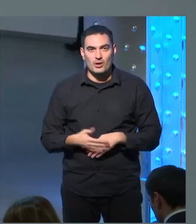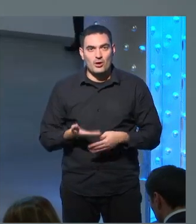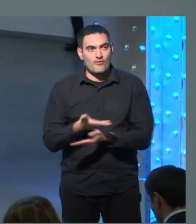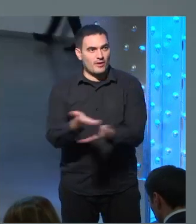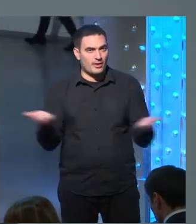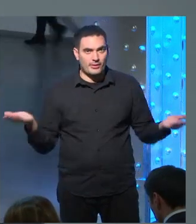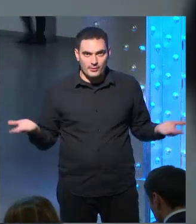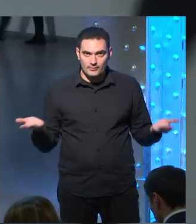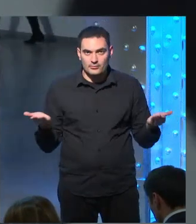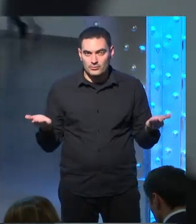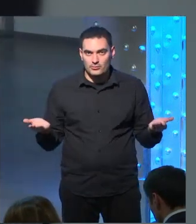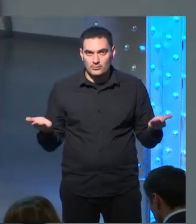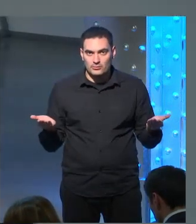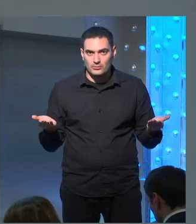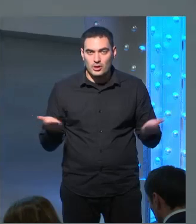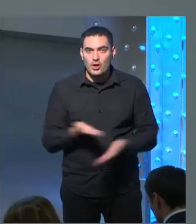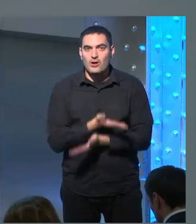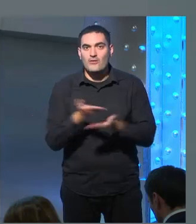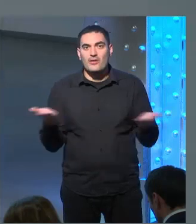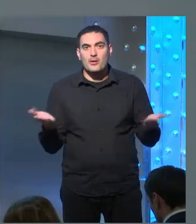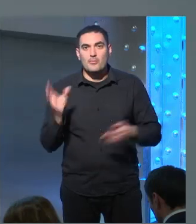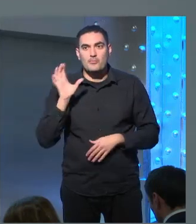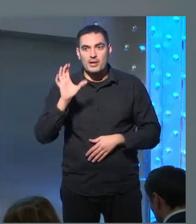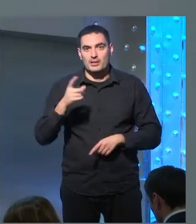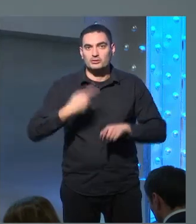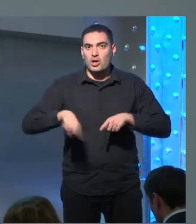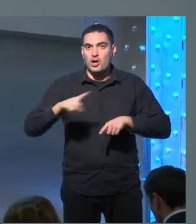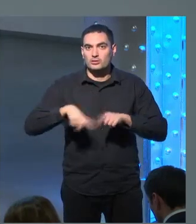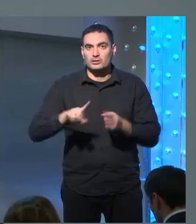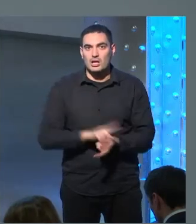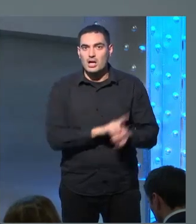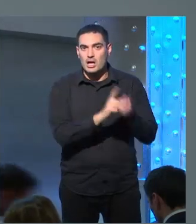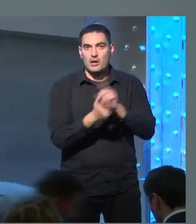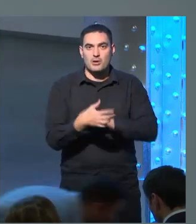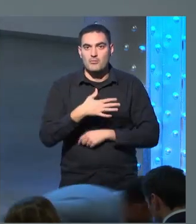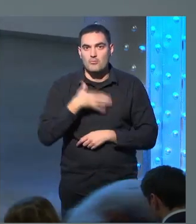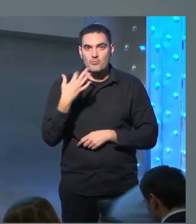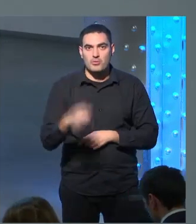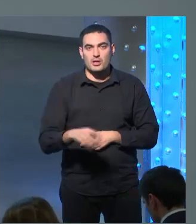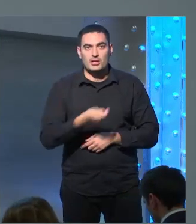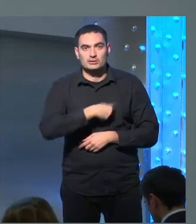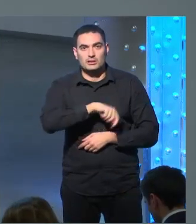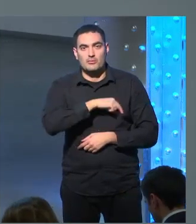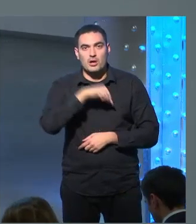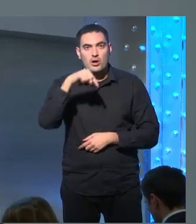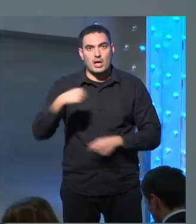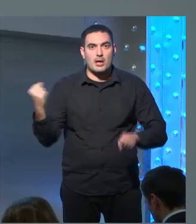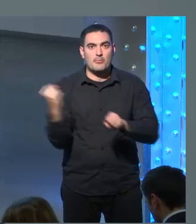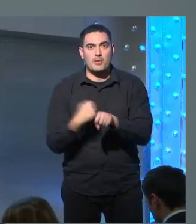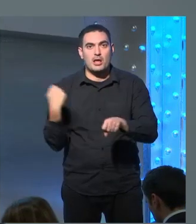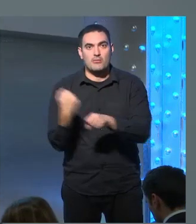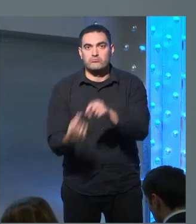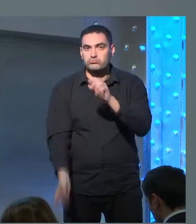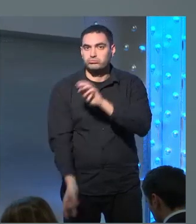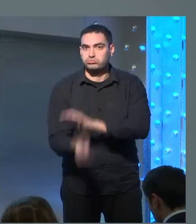should trust, we should have confidence in a country that has been able to change things, in a Spain that is